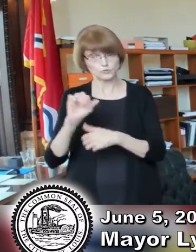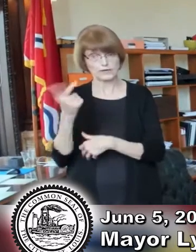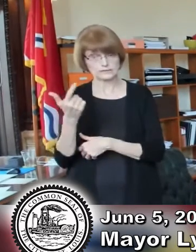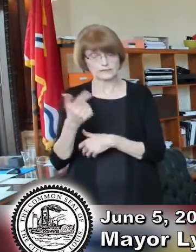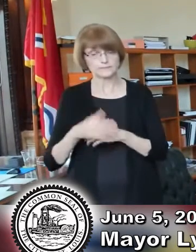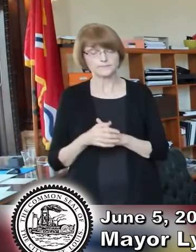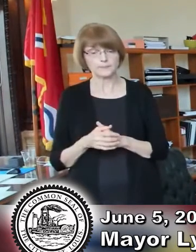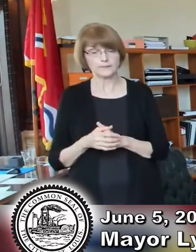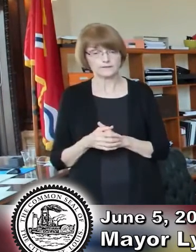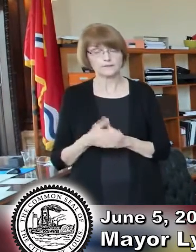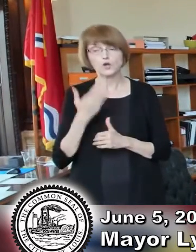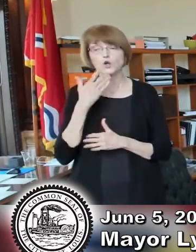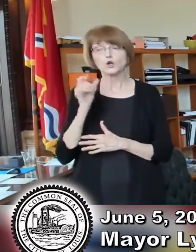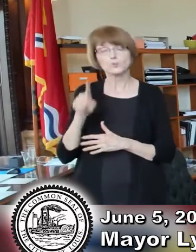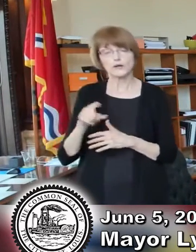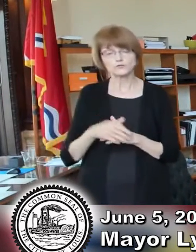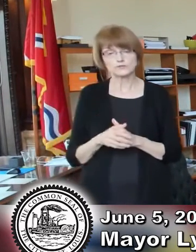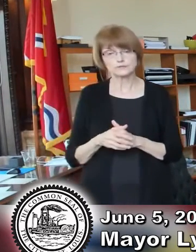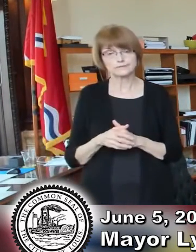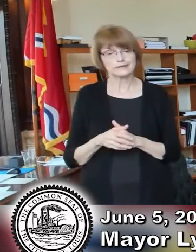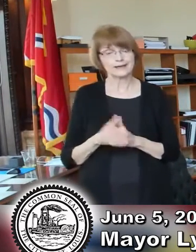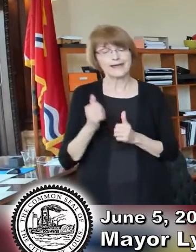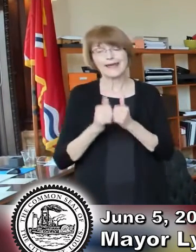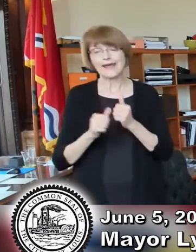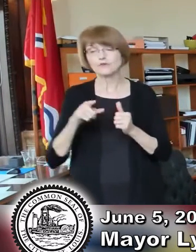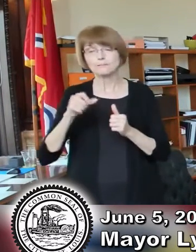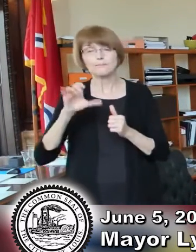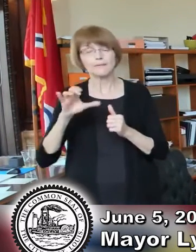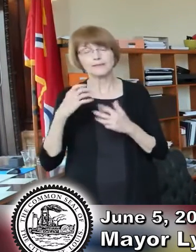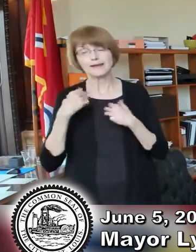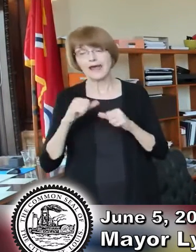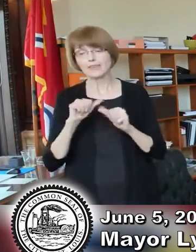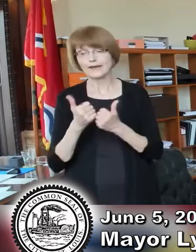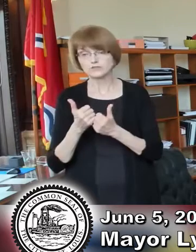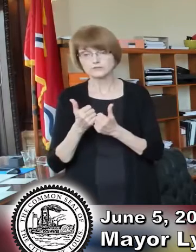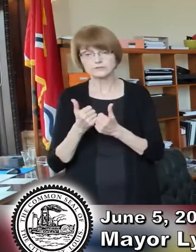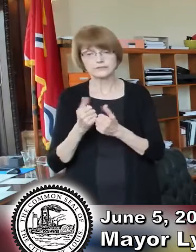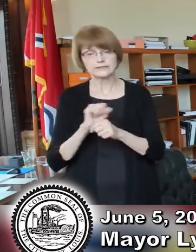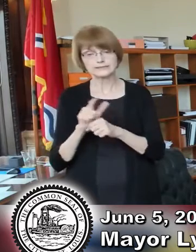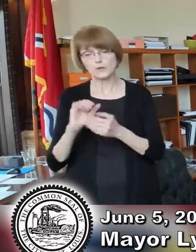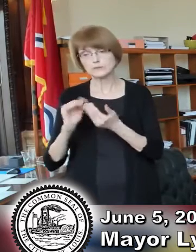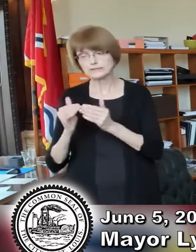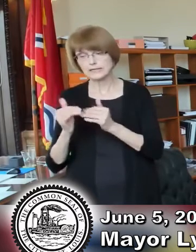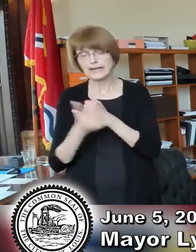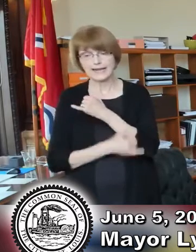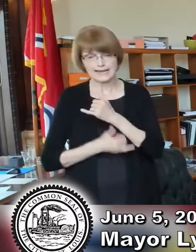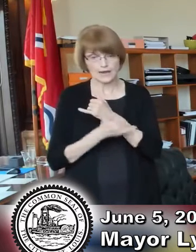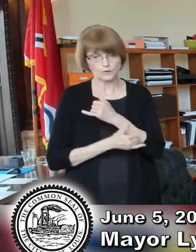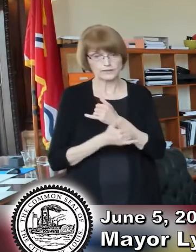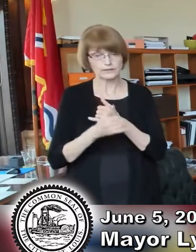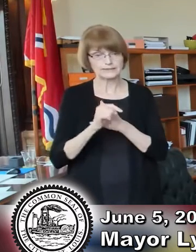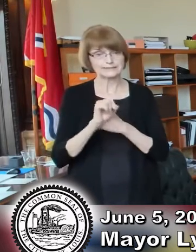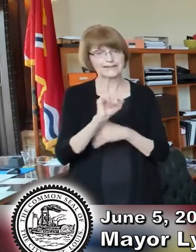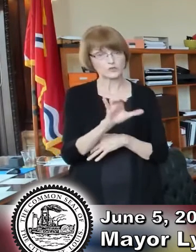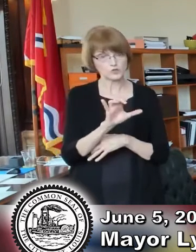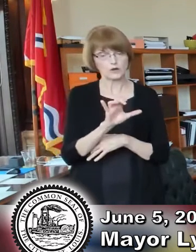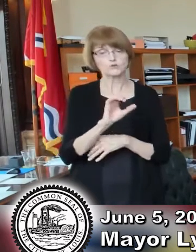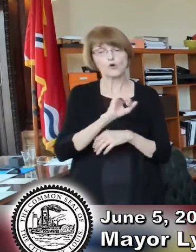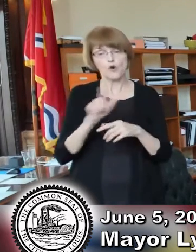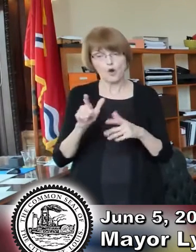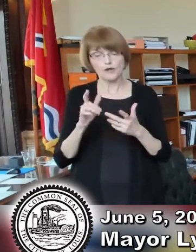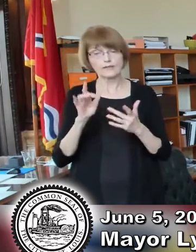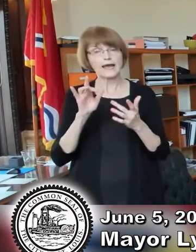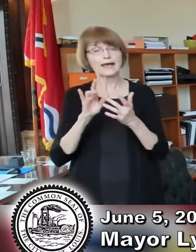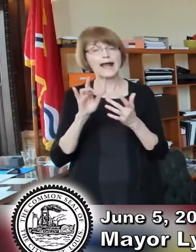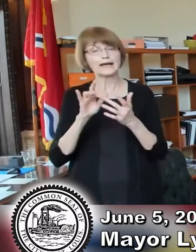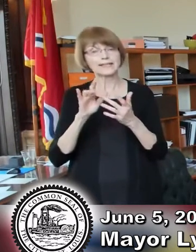So every public health agency, St. Louis City, St. Louis County, St. Charles, all are doing contact tracing. So